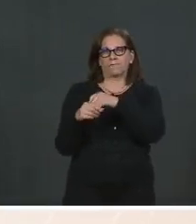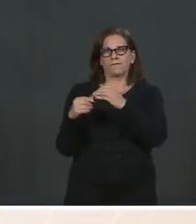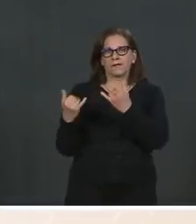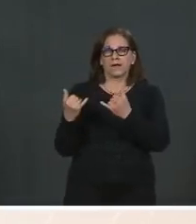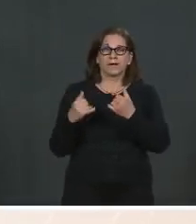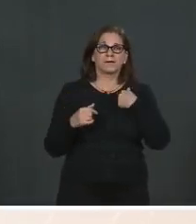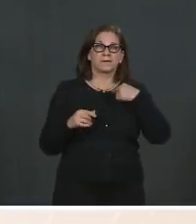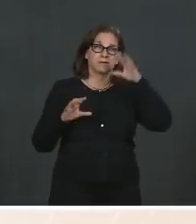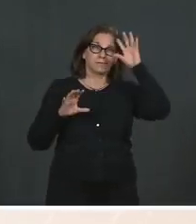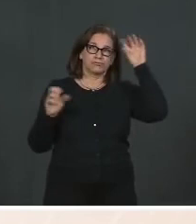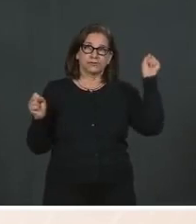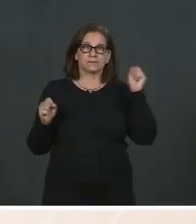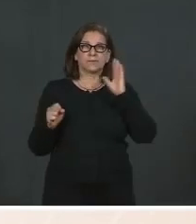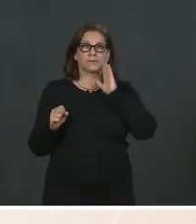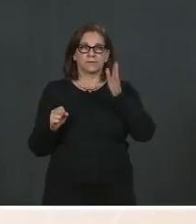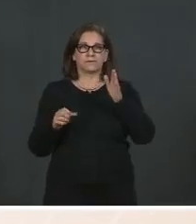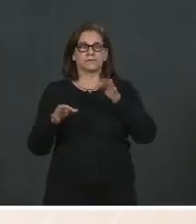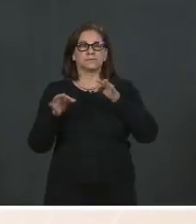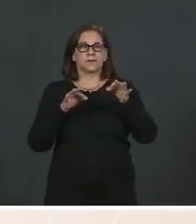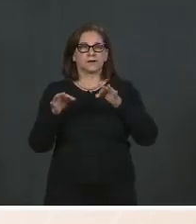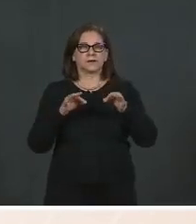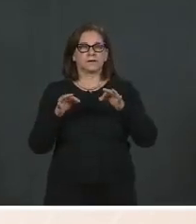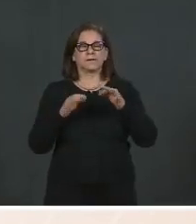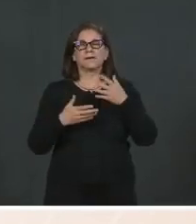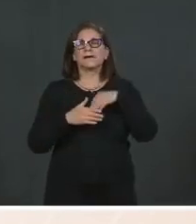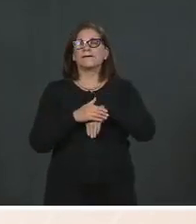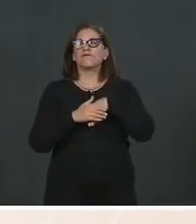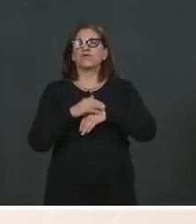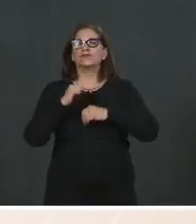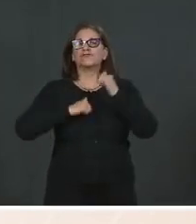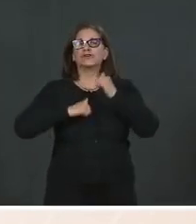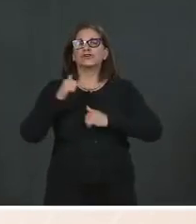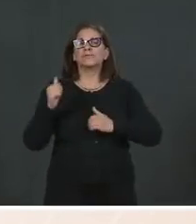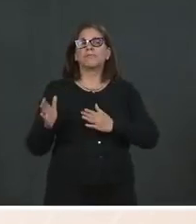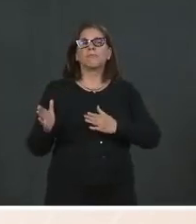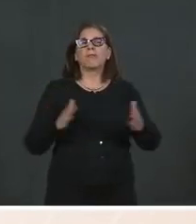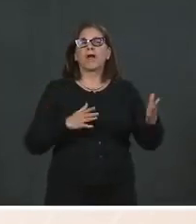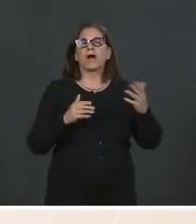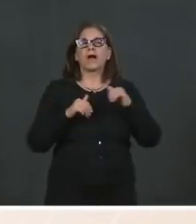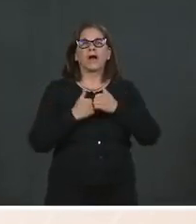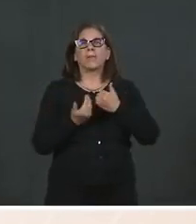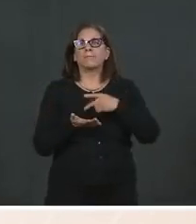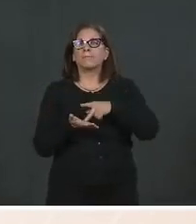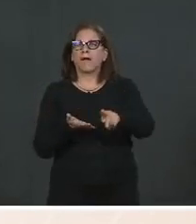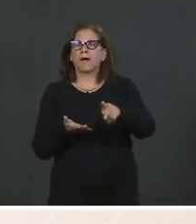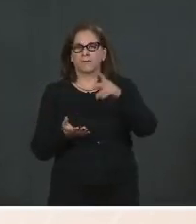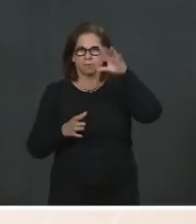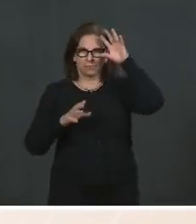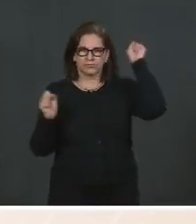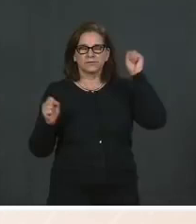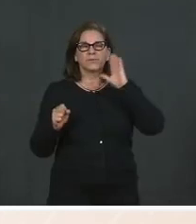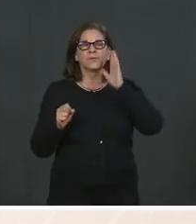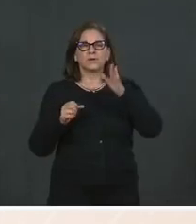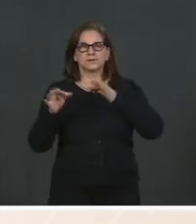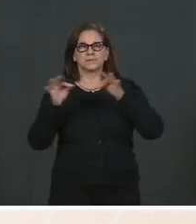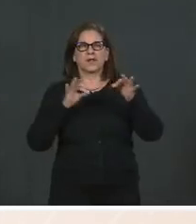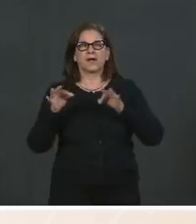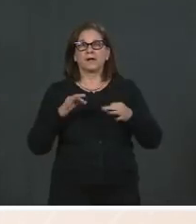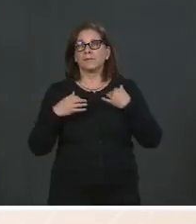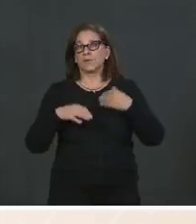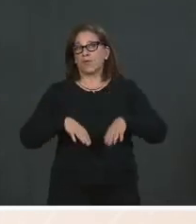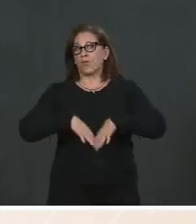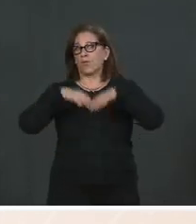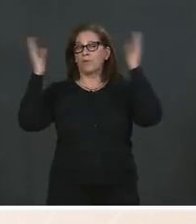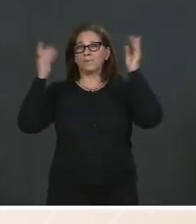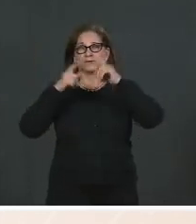plan, he will also lay out a plan to pay for it. But is, again, open to ideas and proposals from members of Congress if they have a